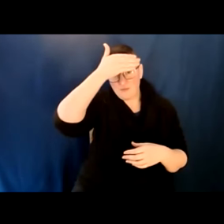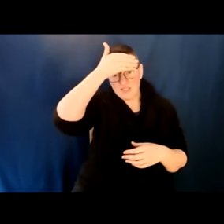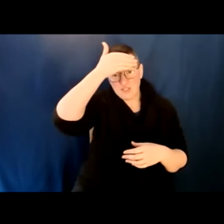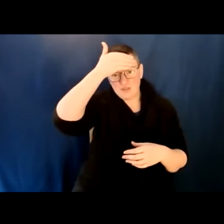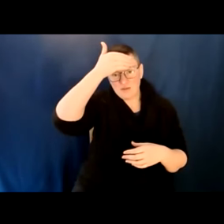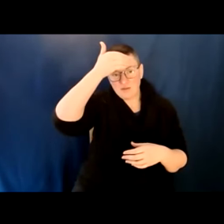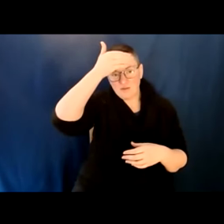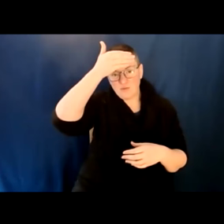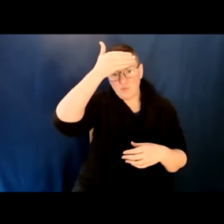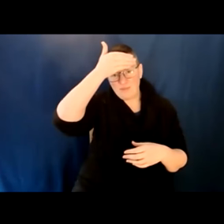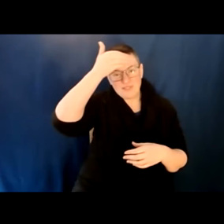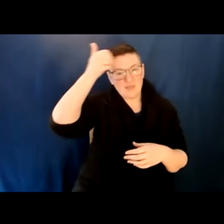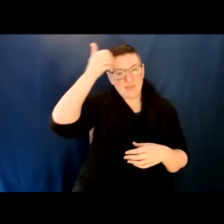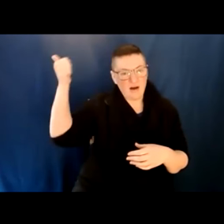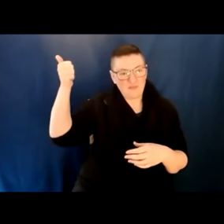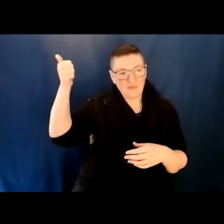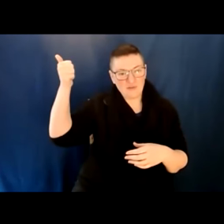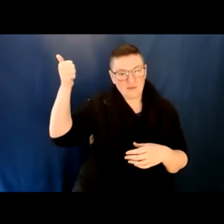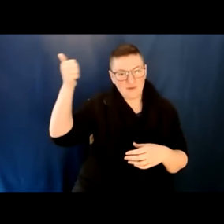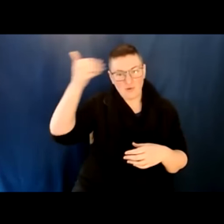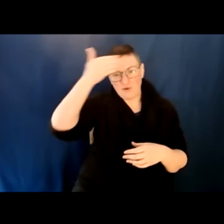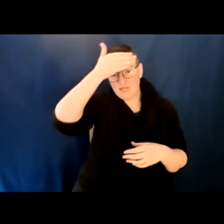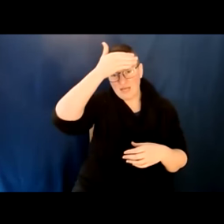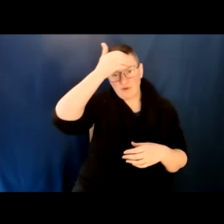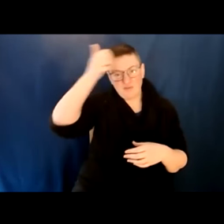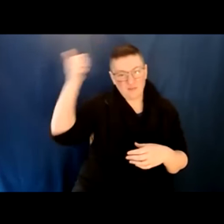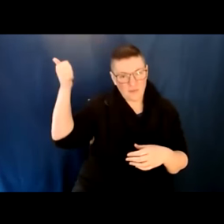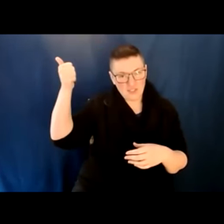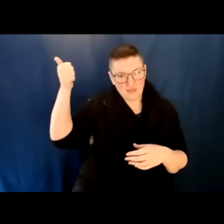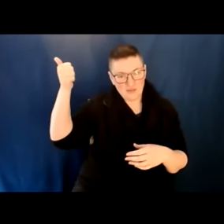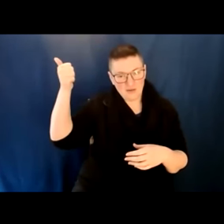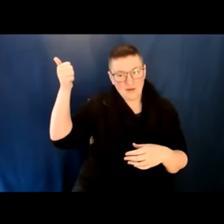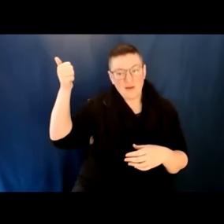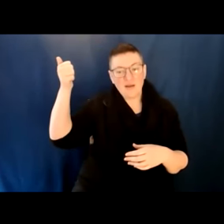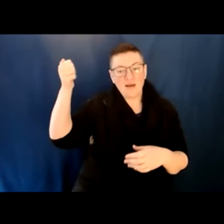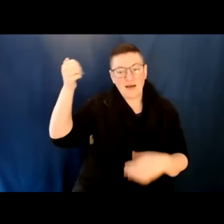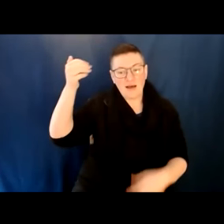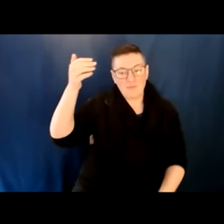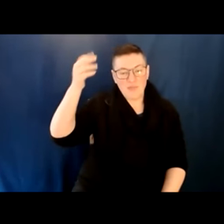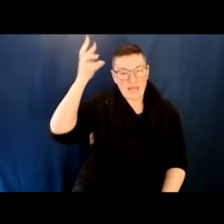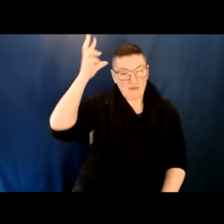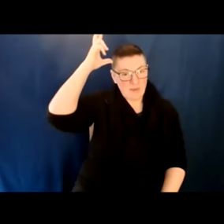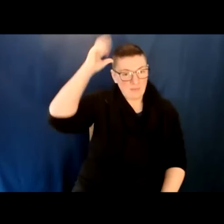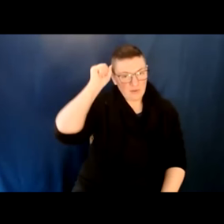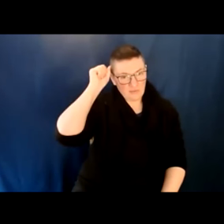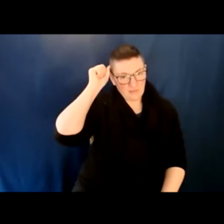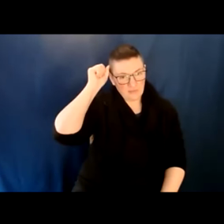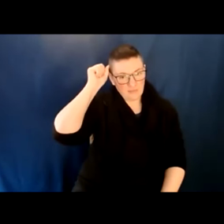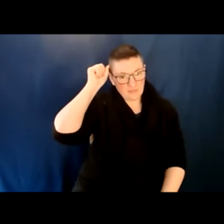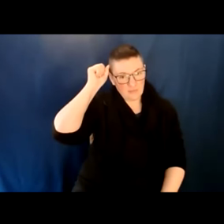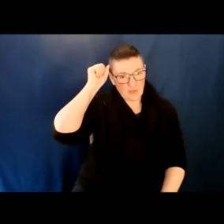wiping information, wiping something off or getting rid of information. And